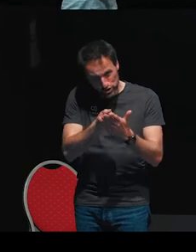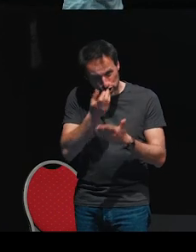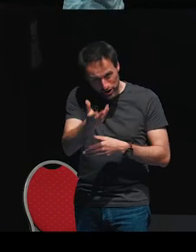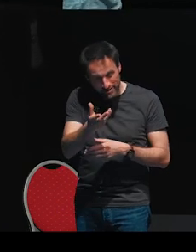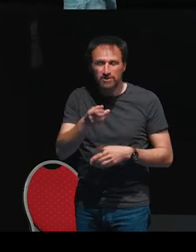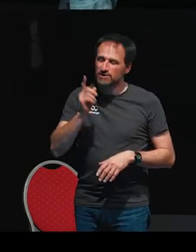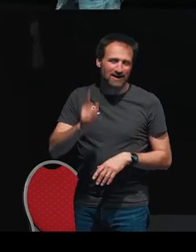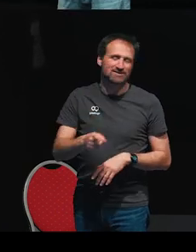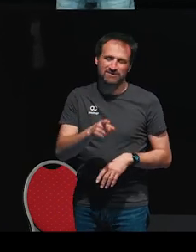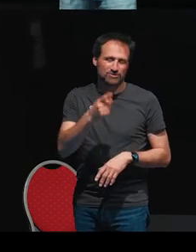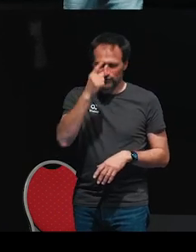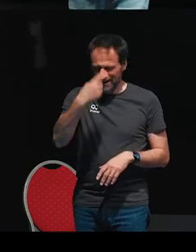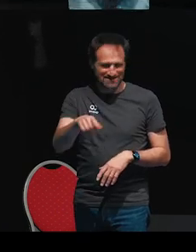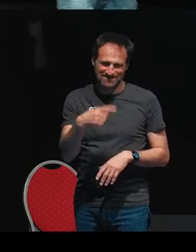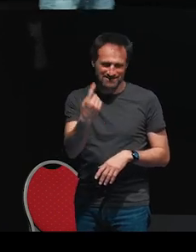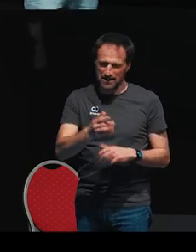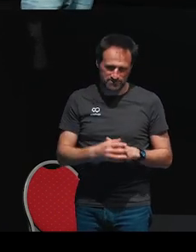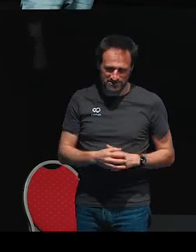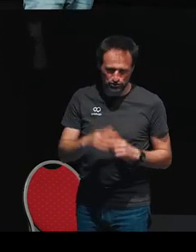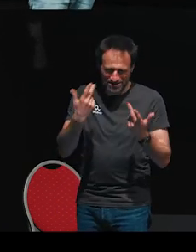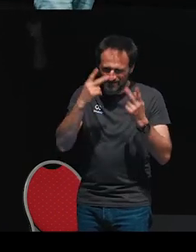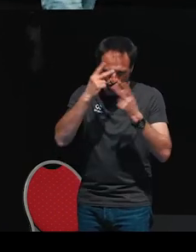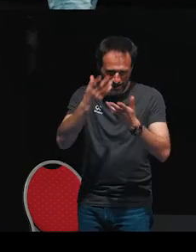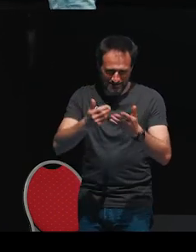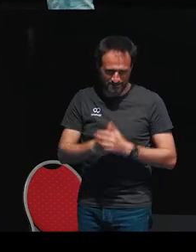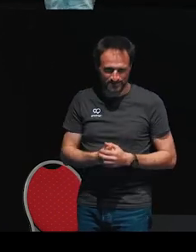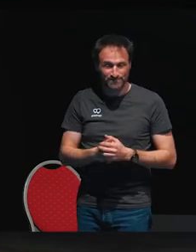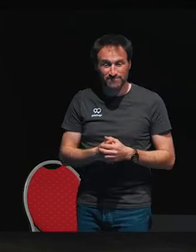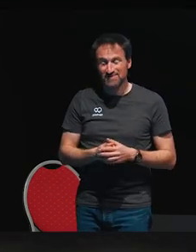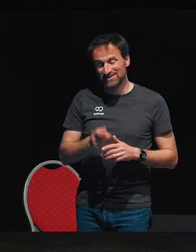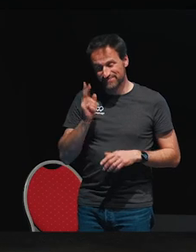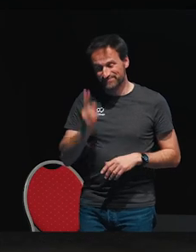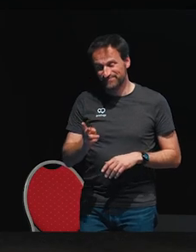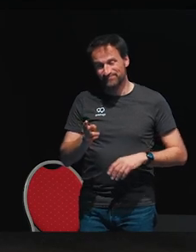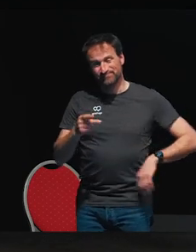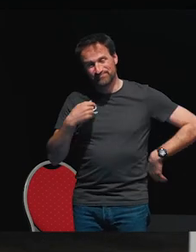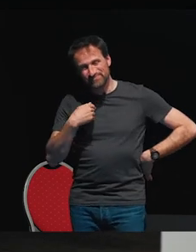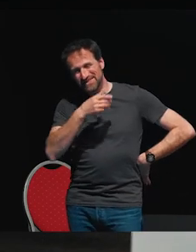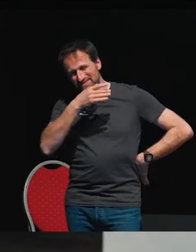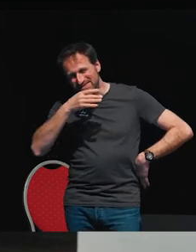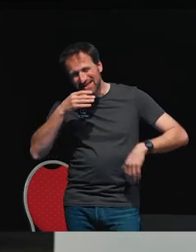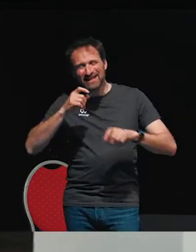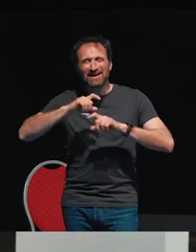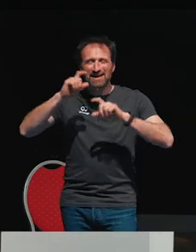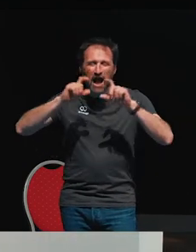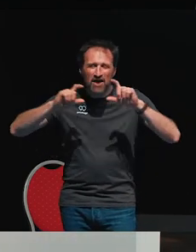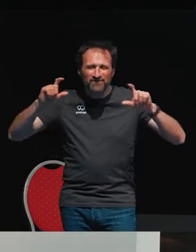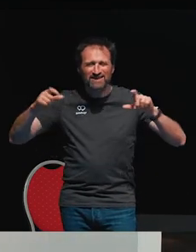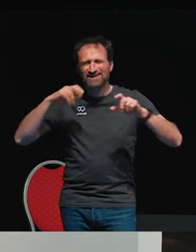lot of time in creating diagrams and other graphics to help you understand it very